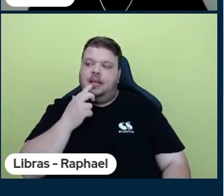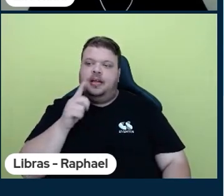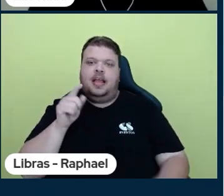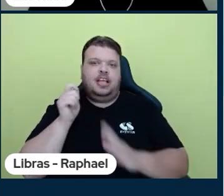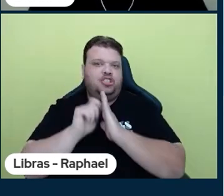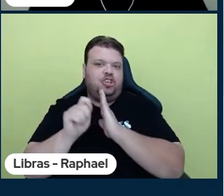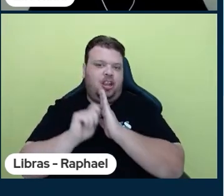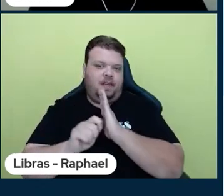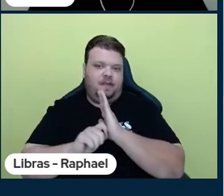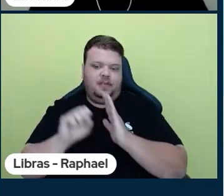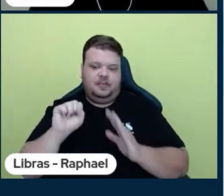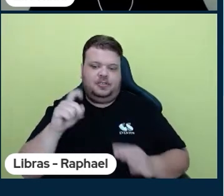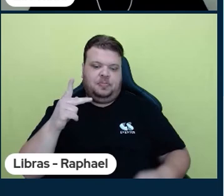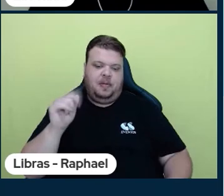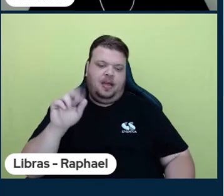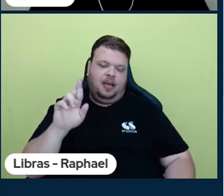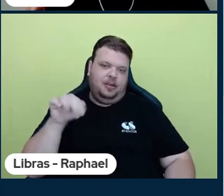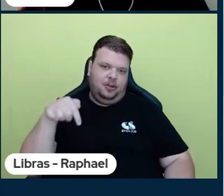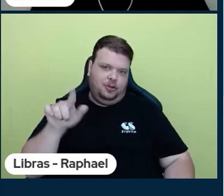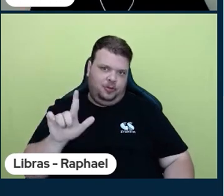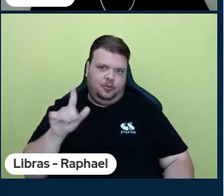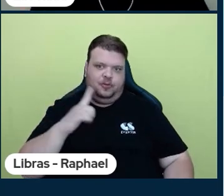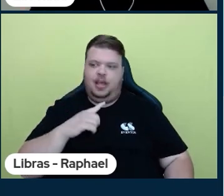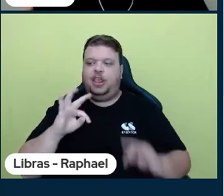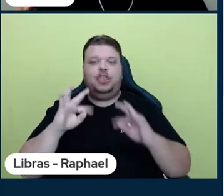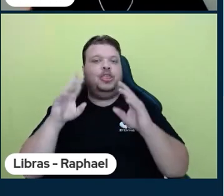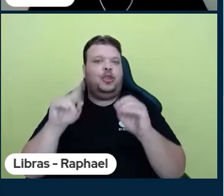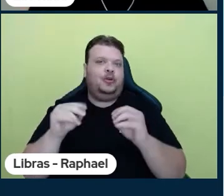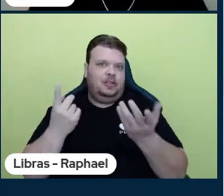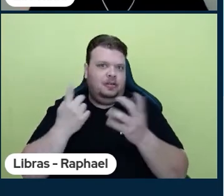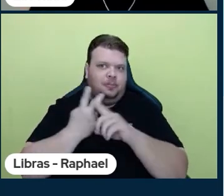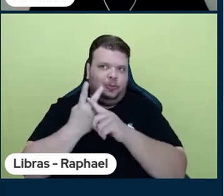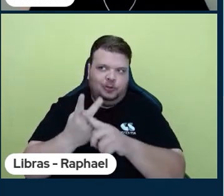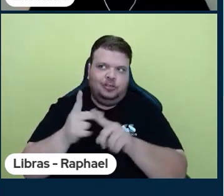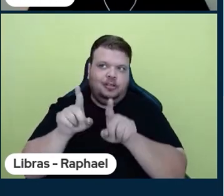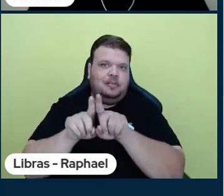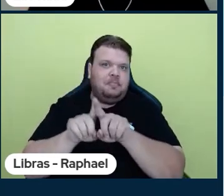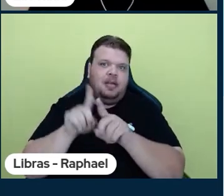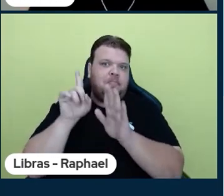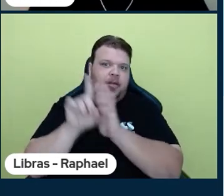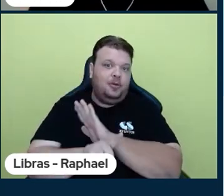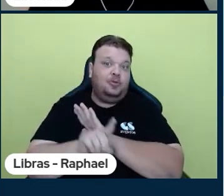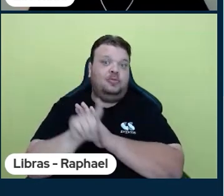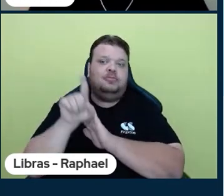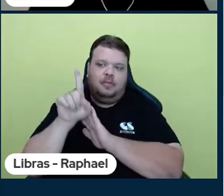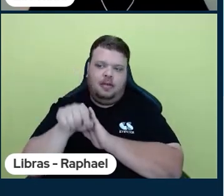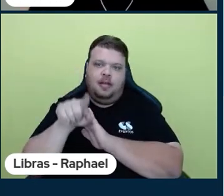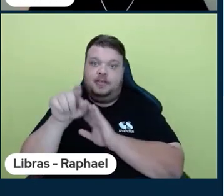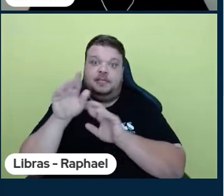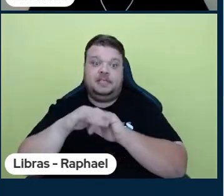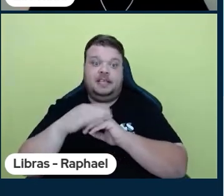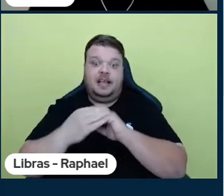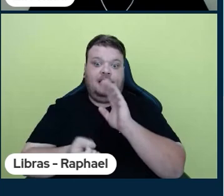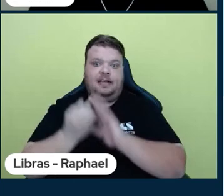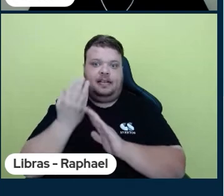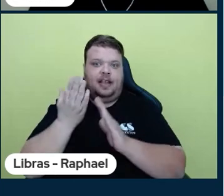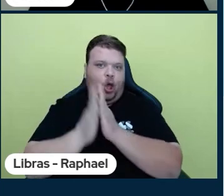a Sparkle query for any user questions. Automating